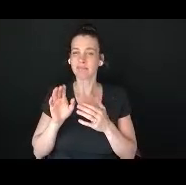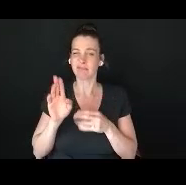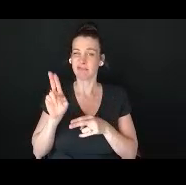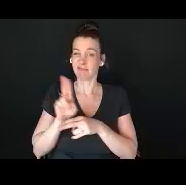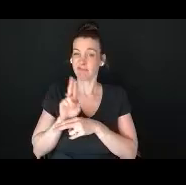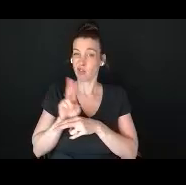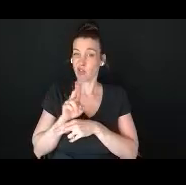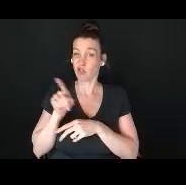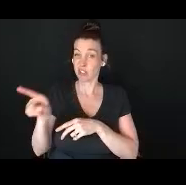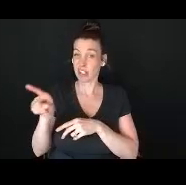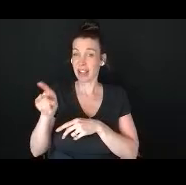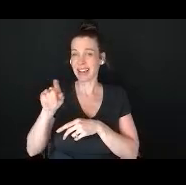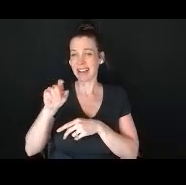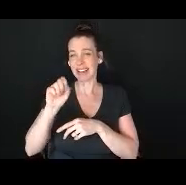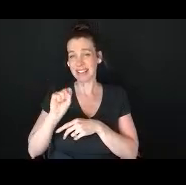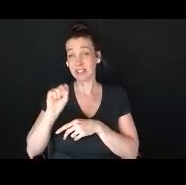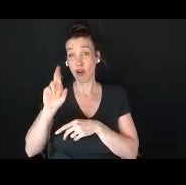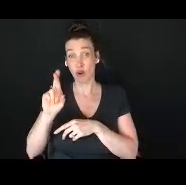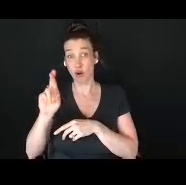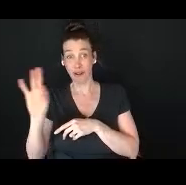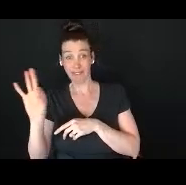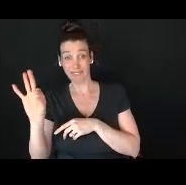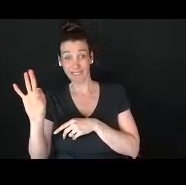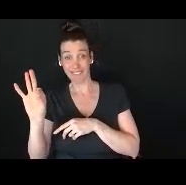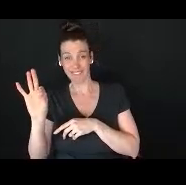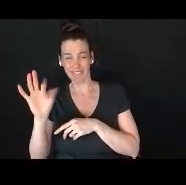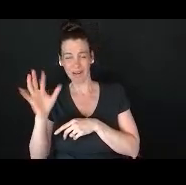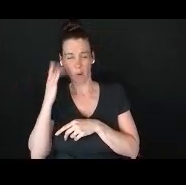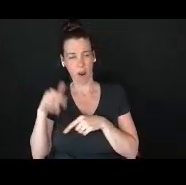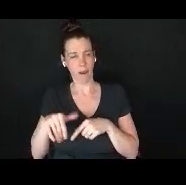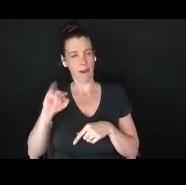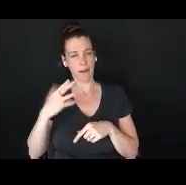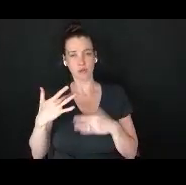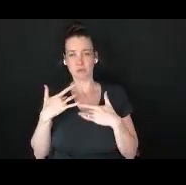SRF, because we love acronyms at NIH.